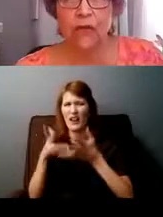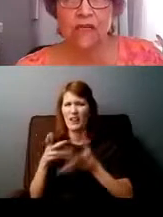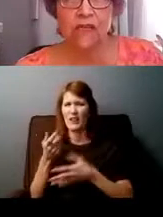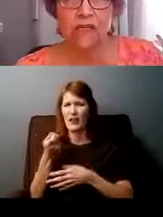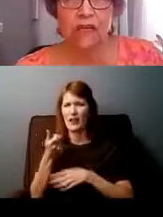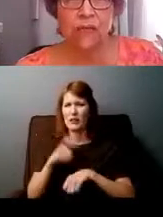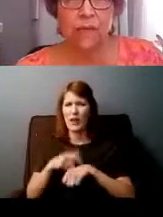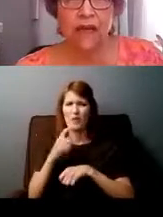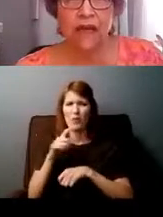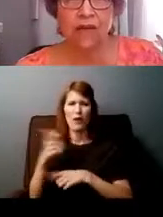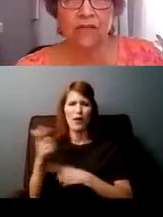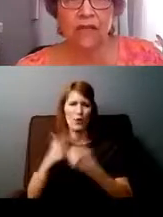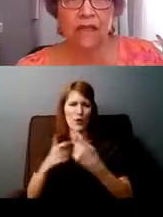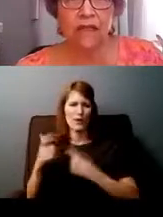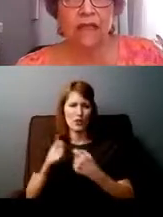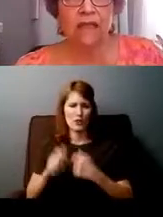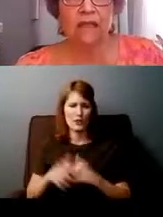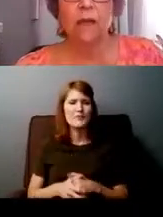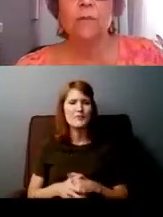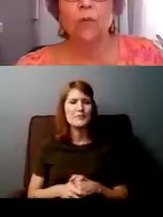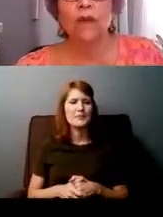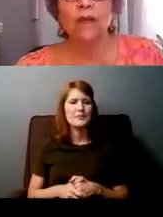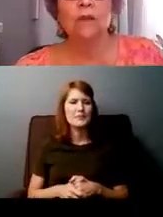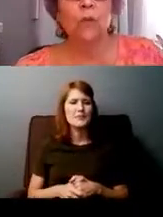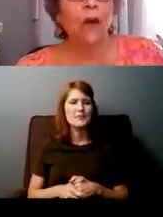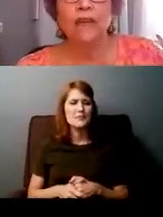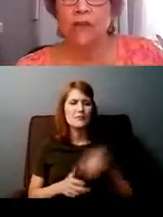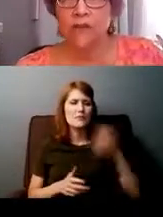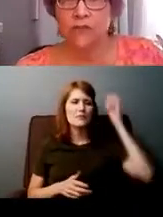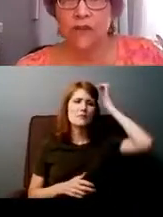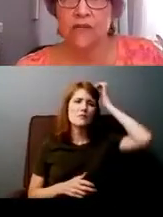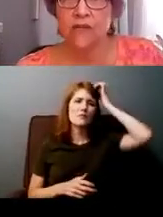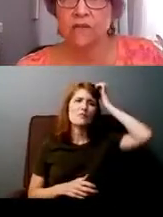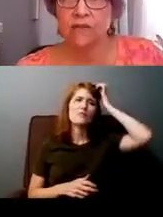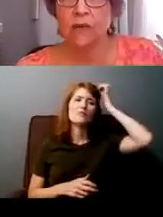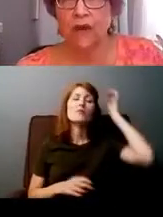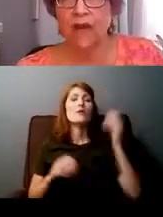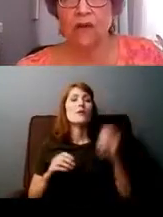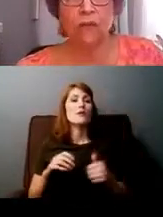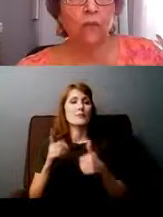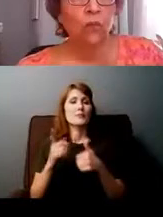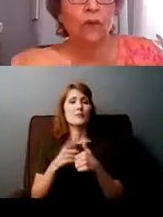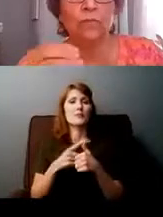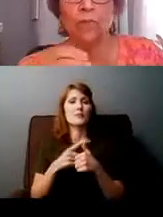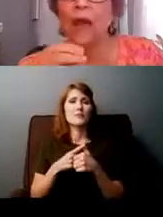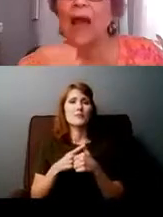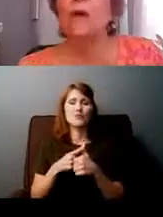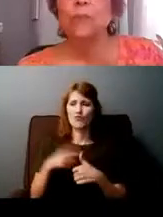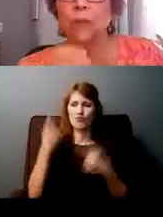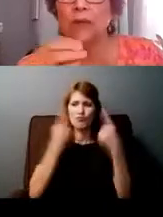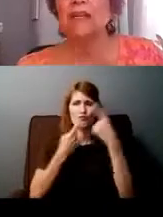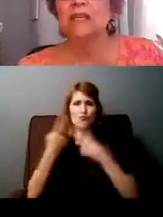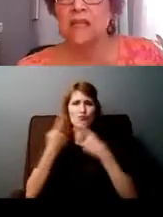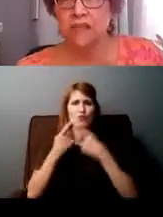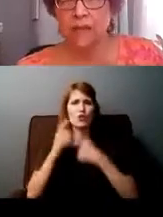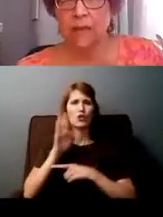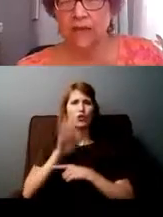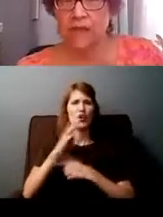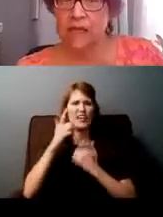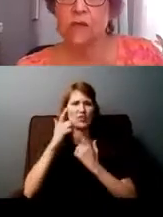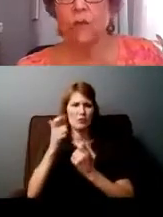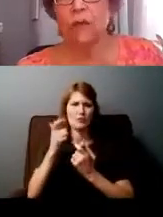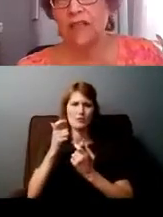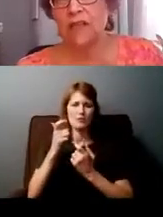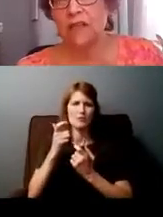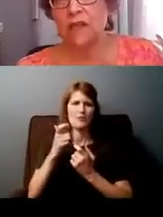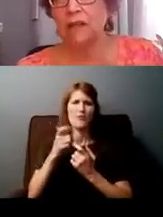other questions that you may have. Number 1, weigh your interest, figure out how important is this to me? Is